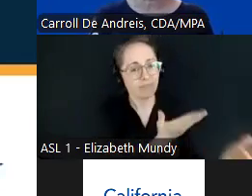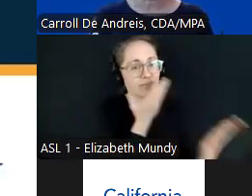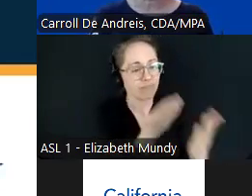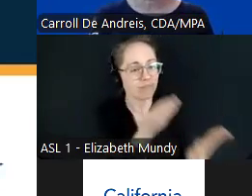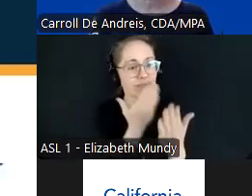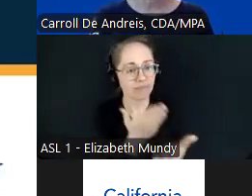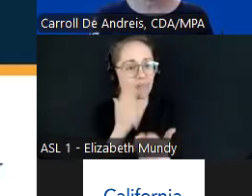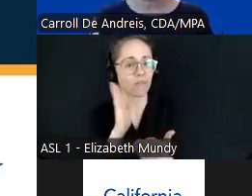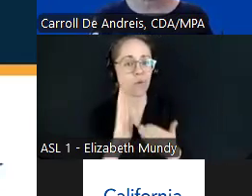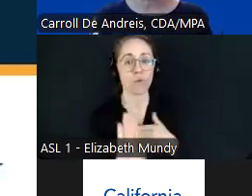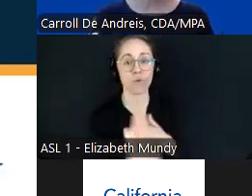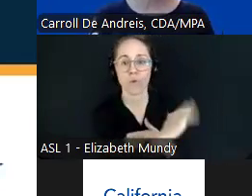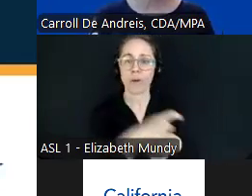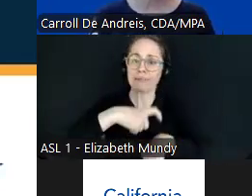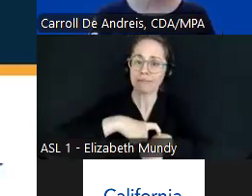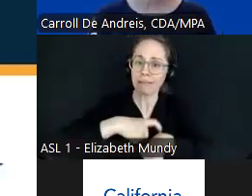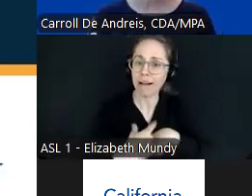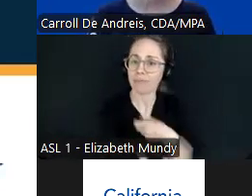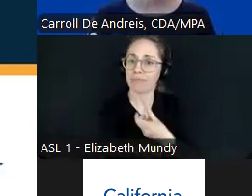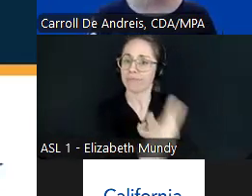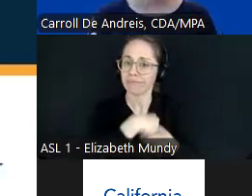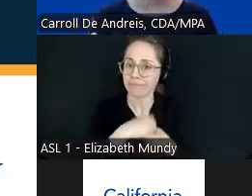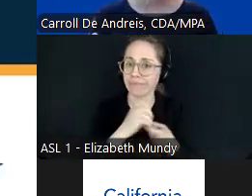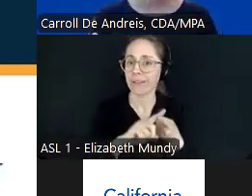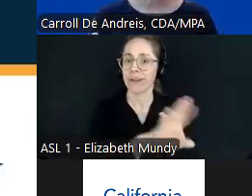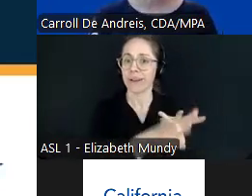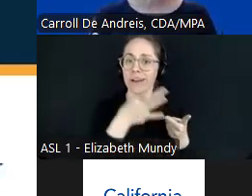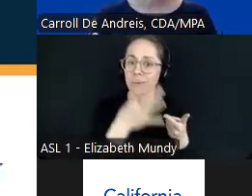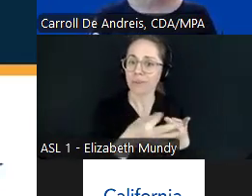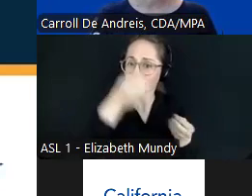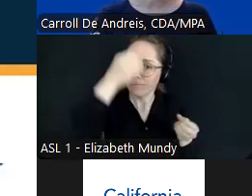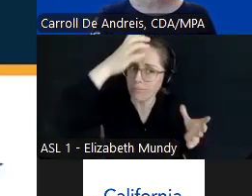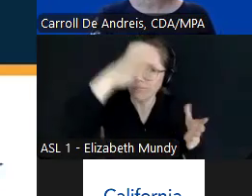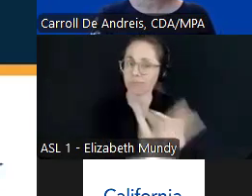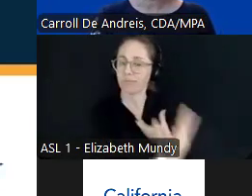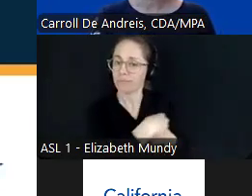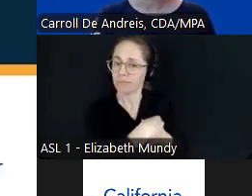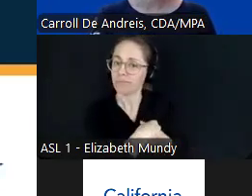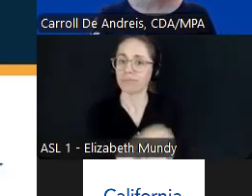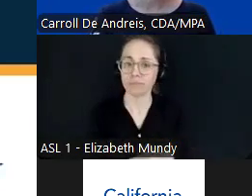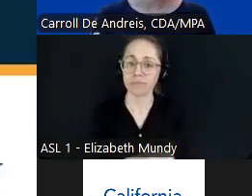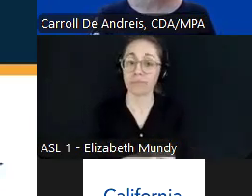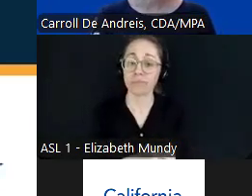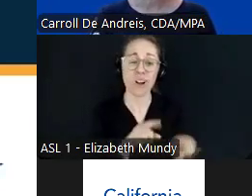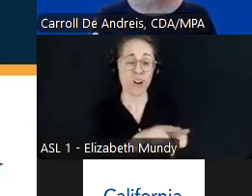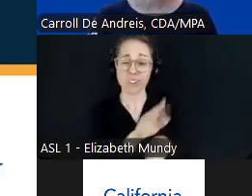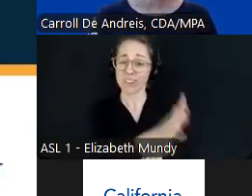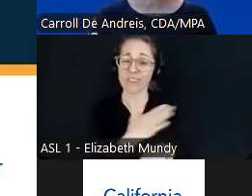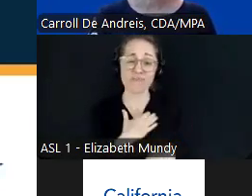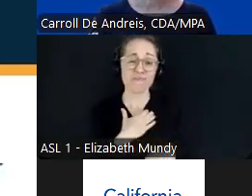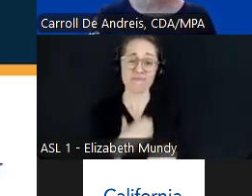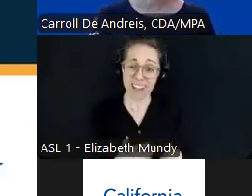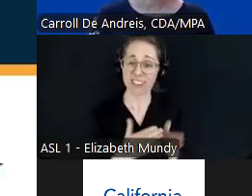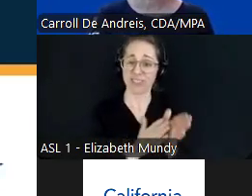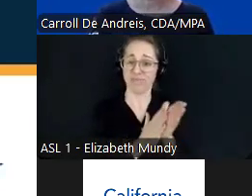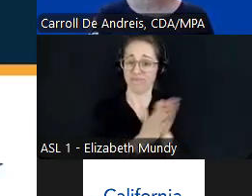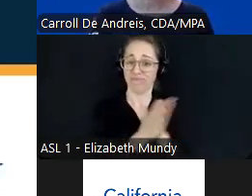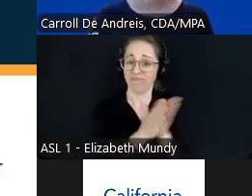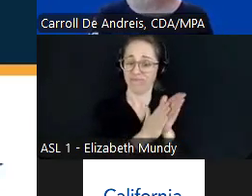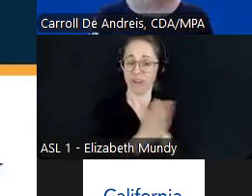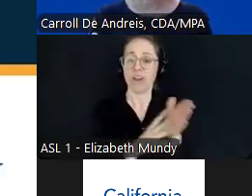lending their time, their expertise, and their passion for the Master Plan